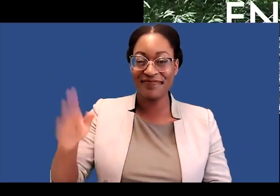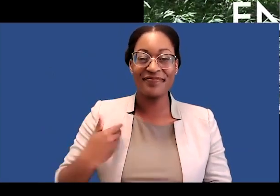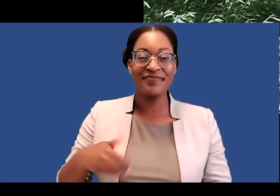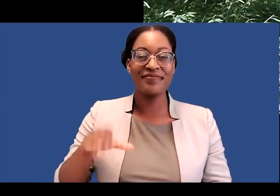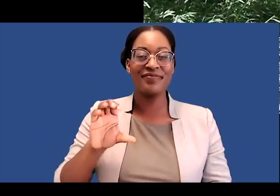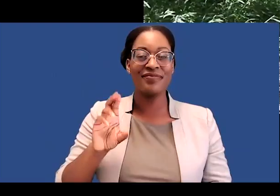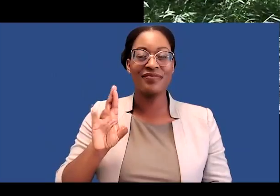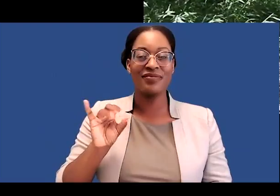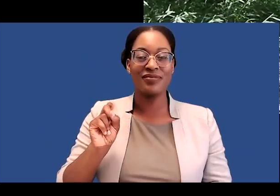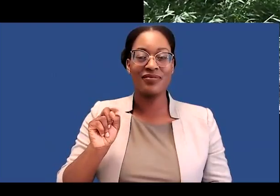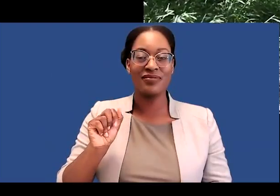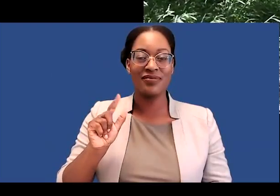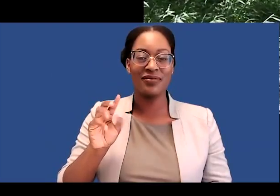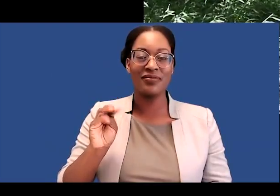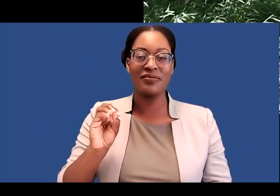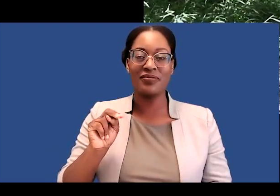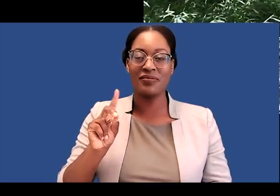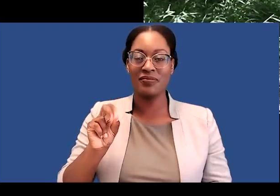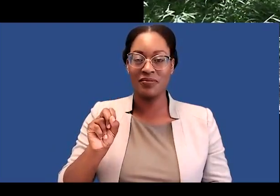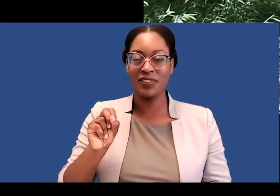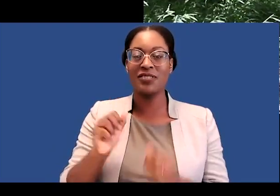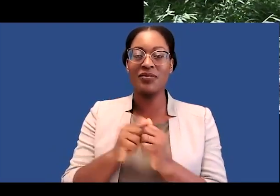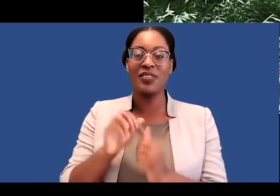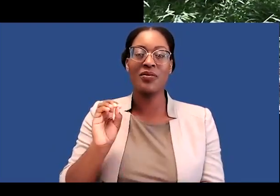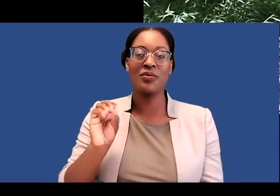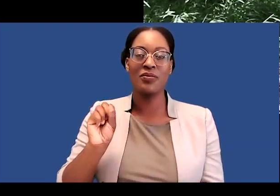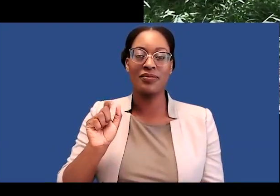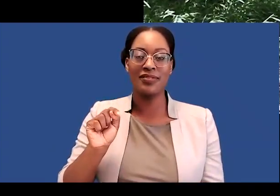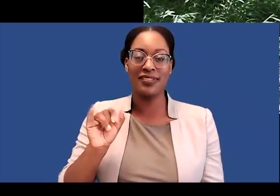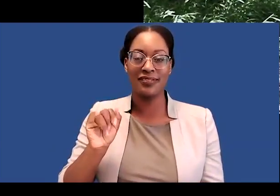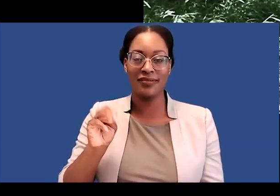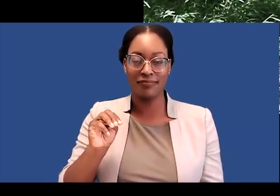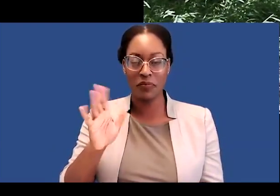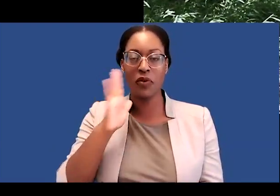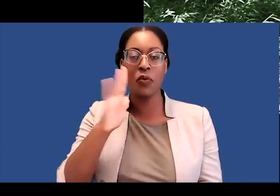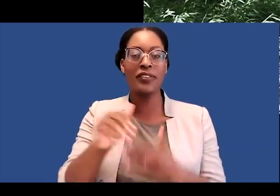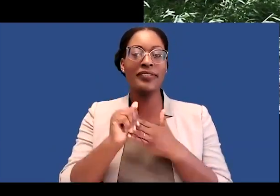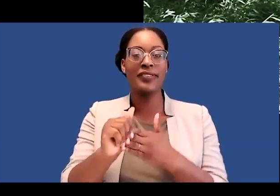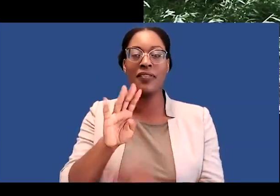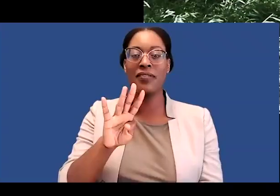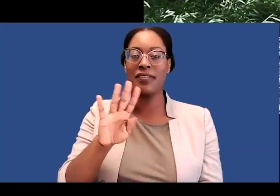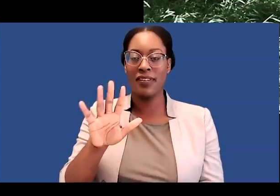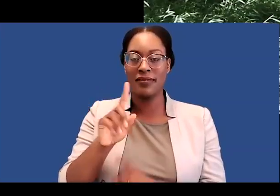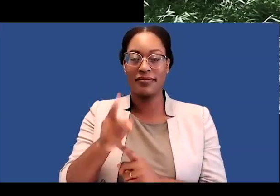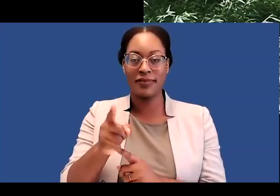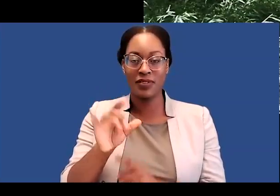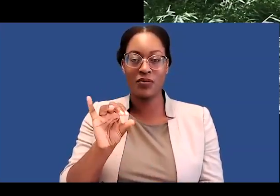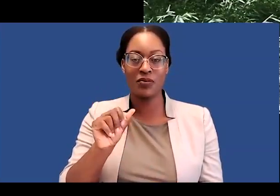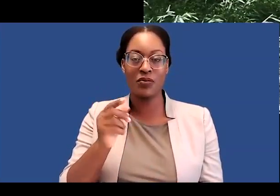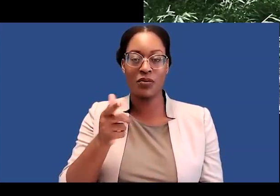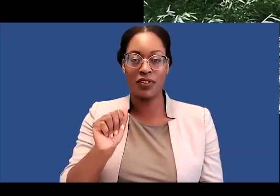y'all, this is Crystal Monds with Osatium. I'm going to be leading a 45-minute energizing yoga practice today. I'm